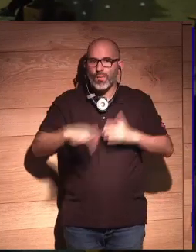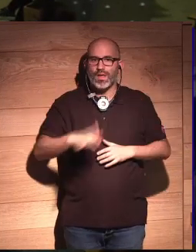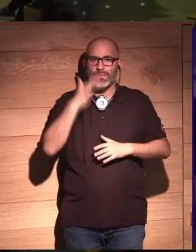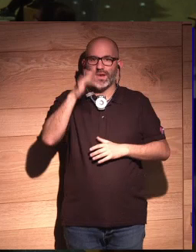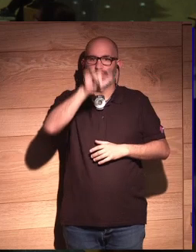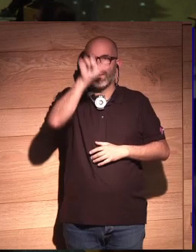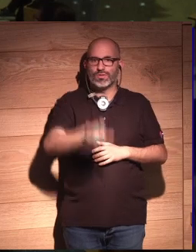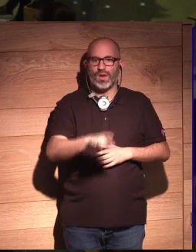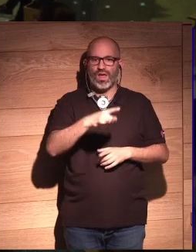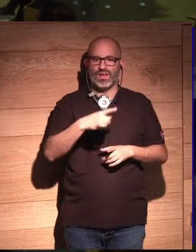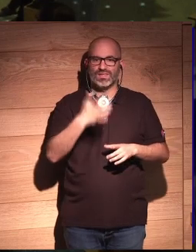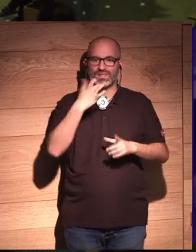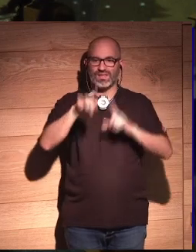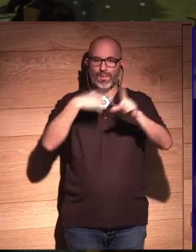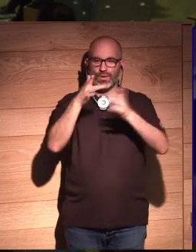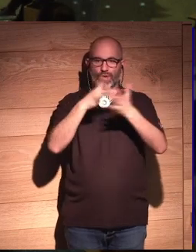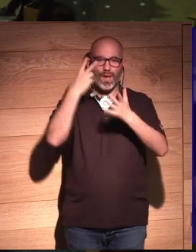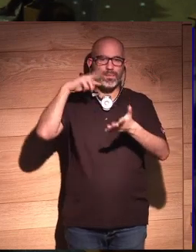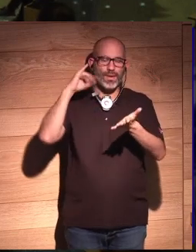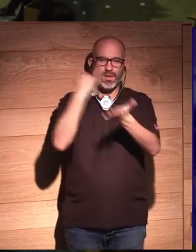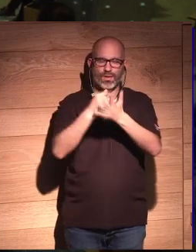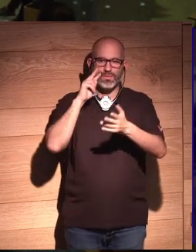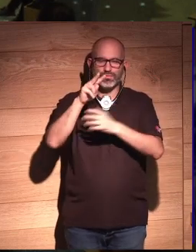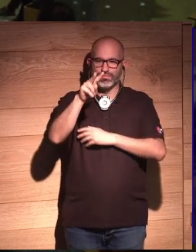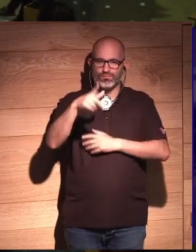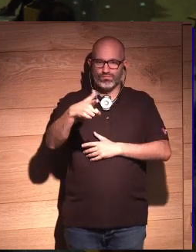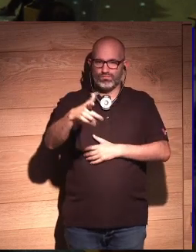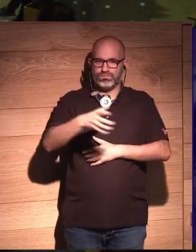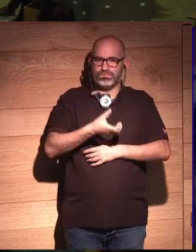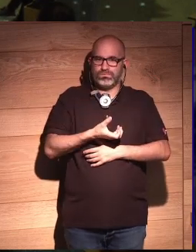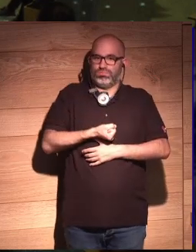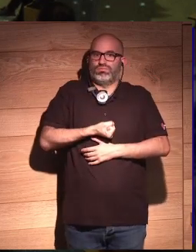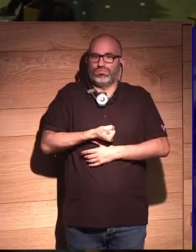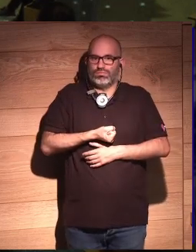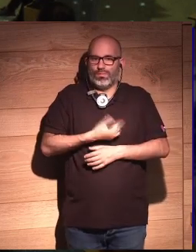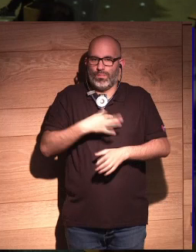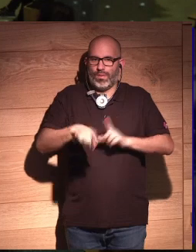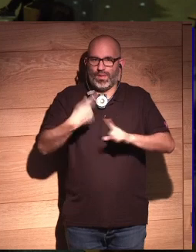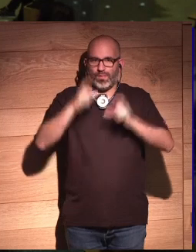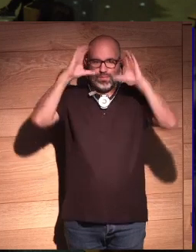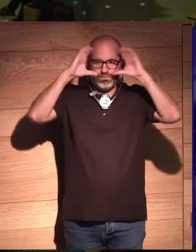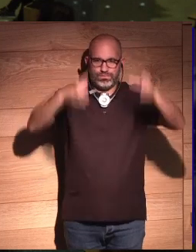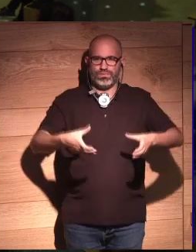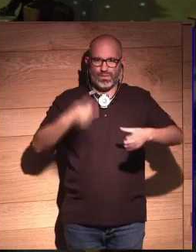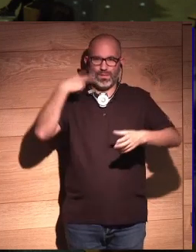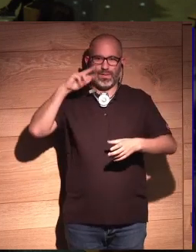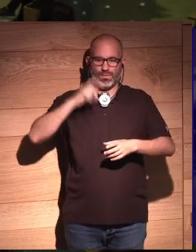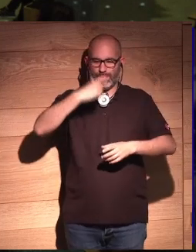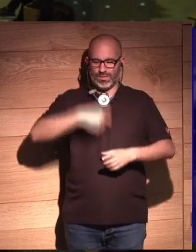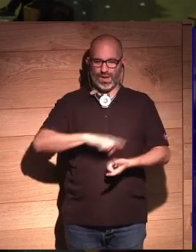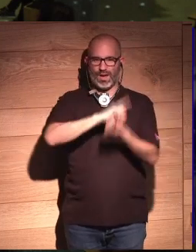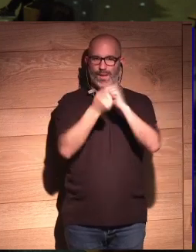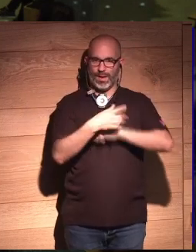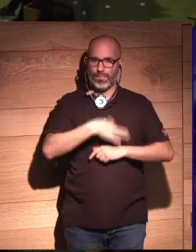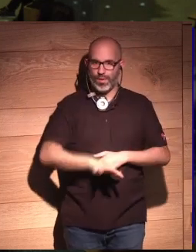don't know how stories are going to be able to shape us, because I do think that a story, if you feel it and you